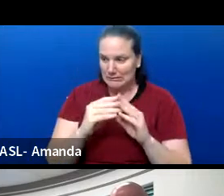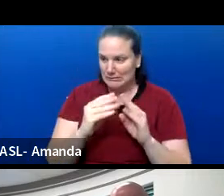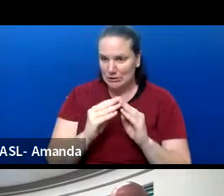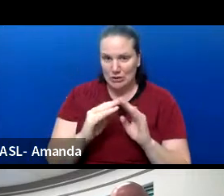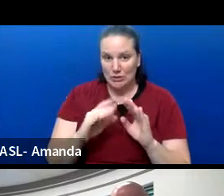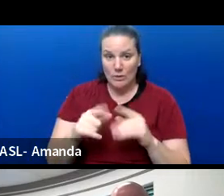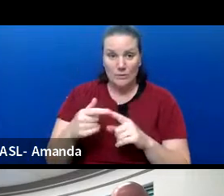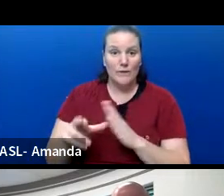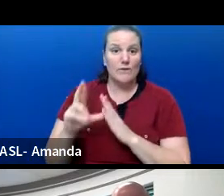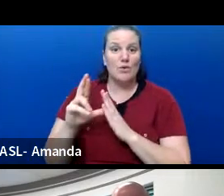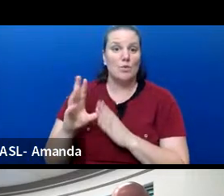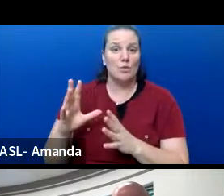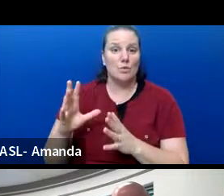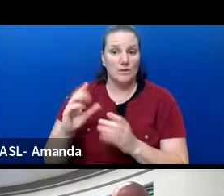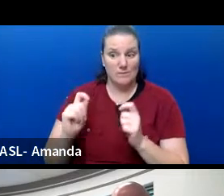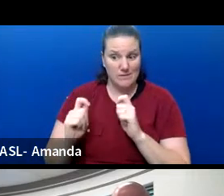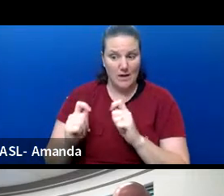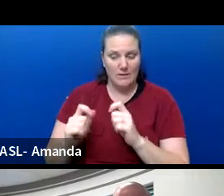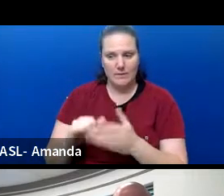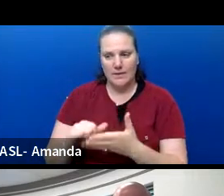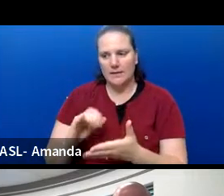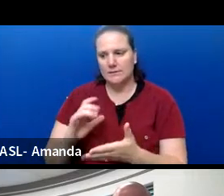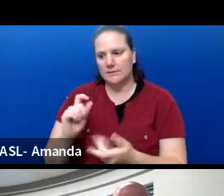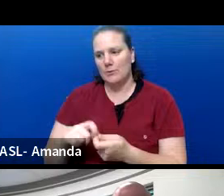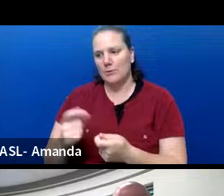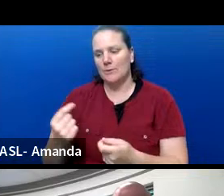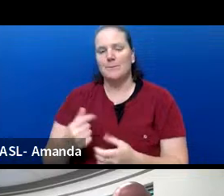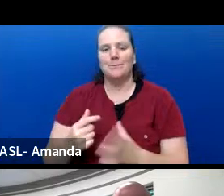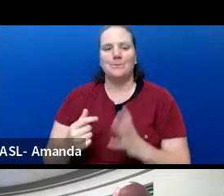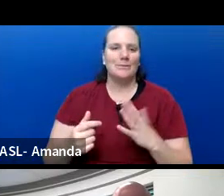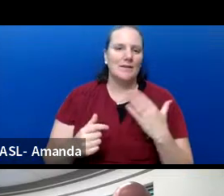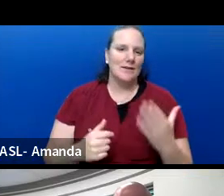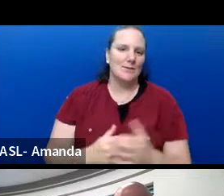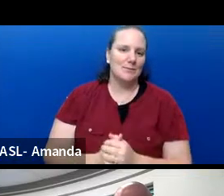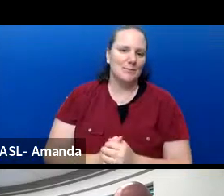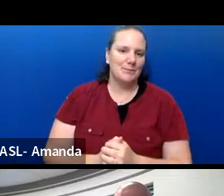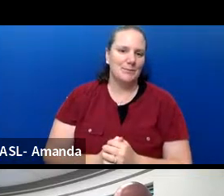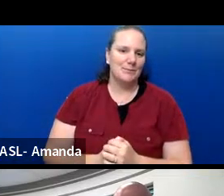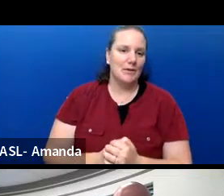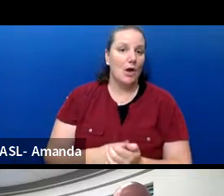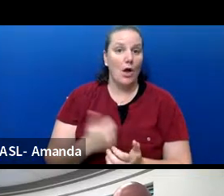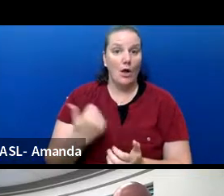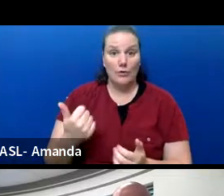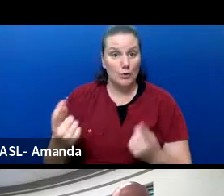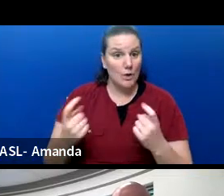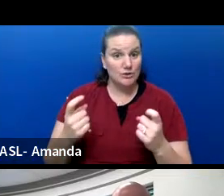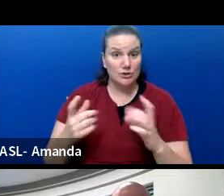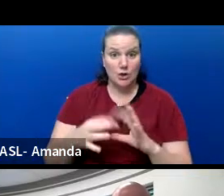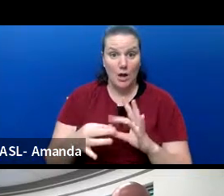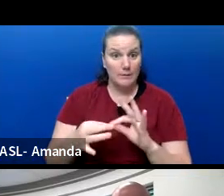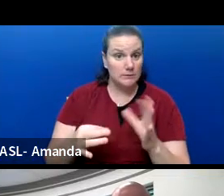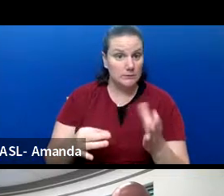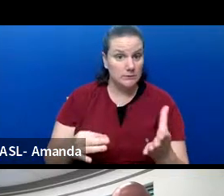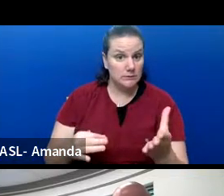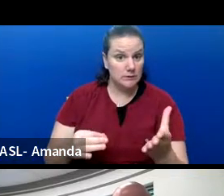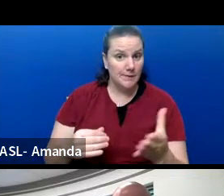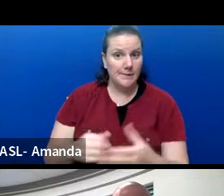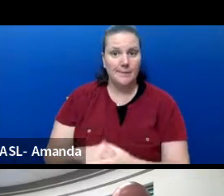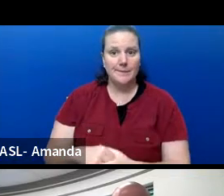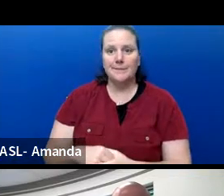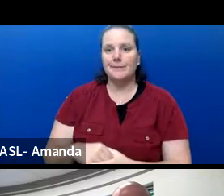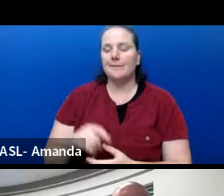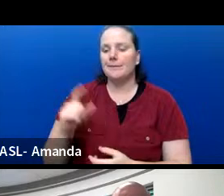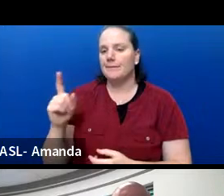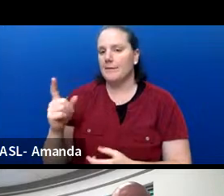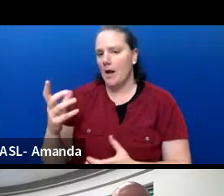refine, that's exactly what we'll be doing. Thank you. Yep. Right. Okay. Other questions, comments? Yes. I just wanted to